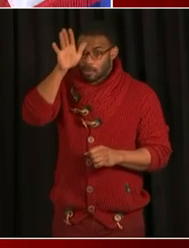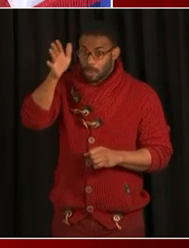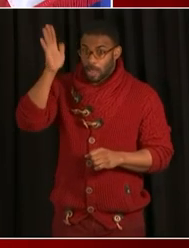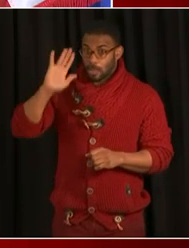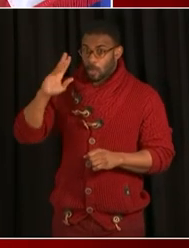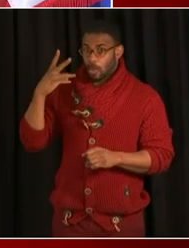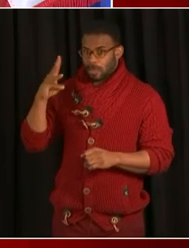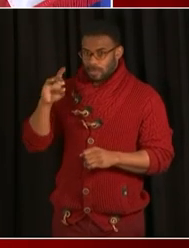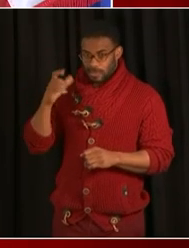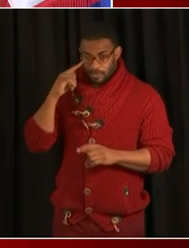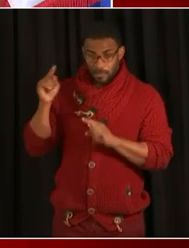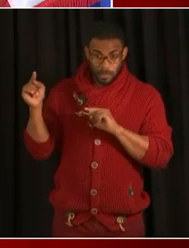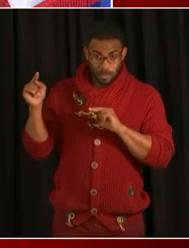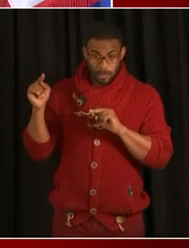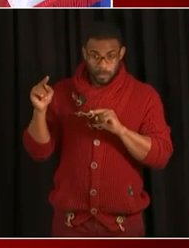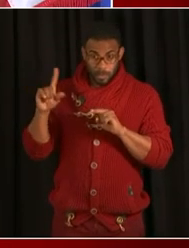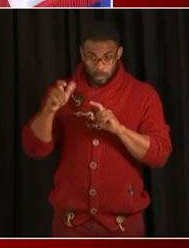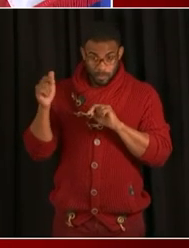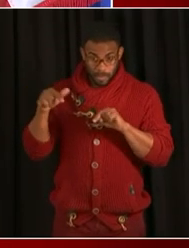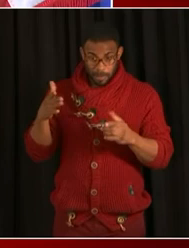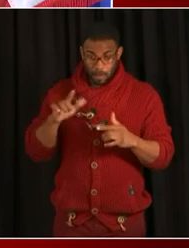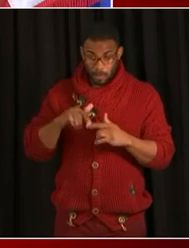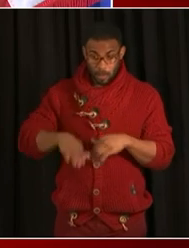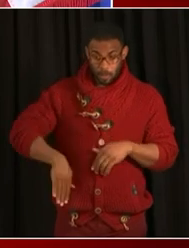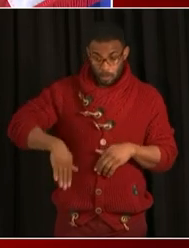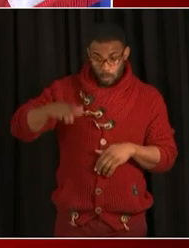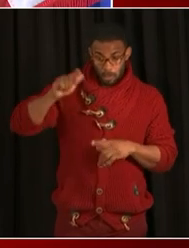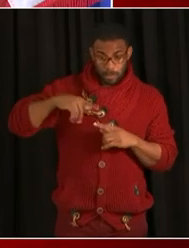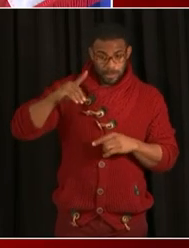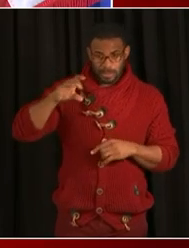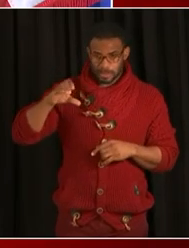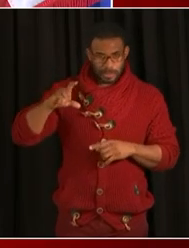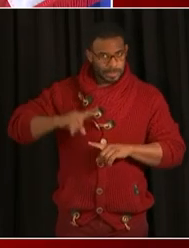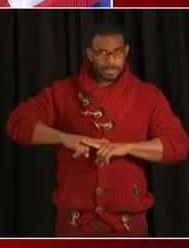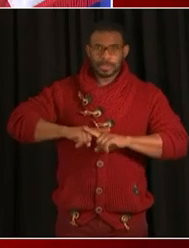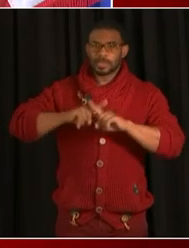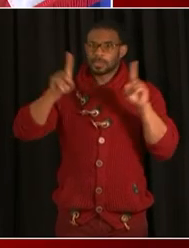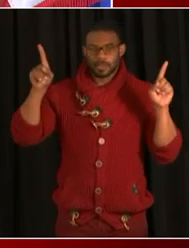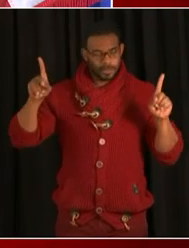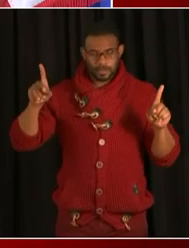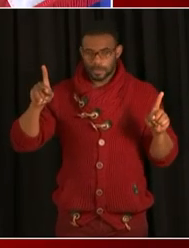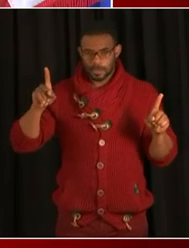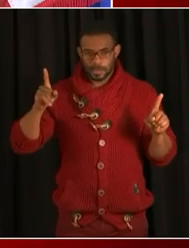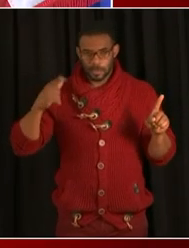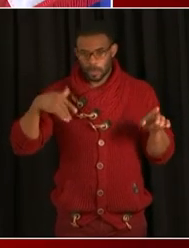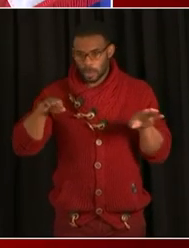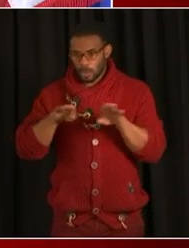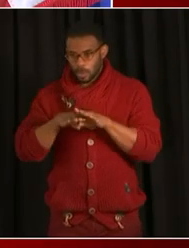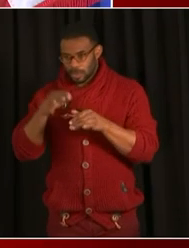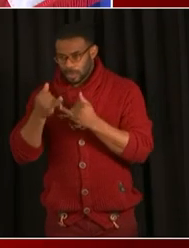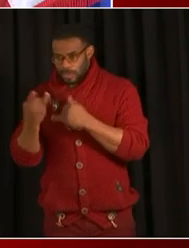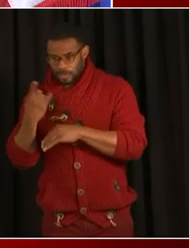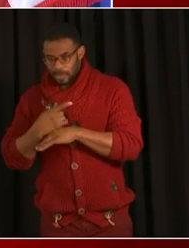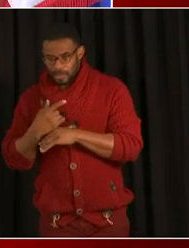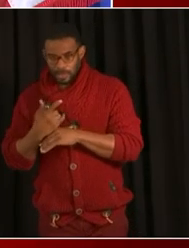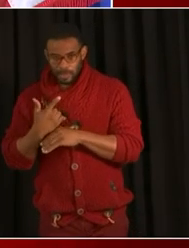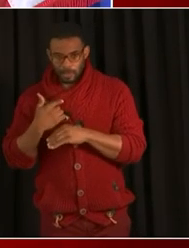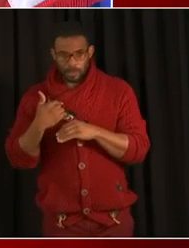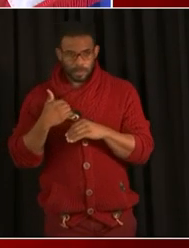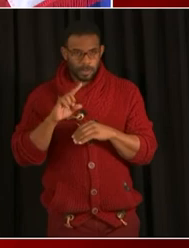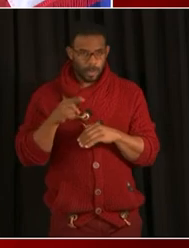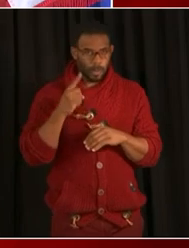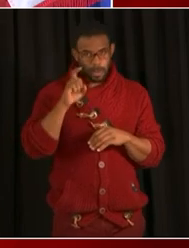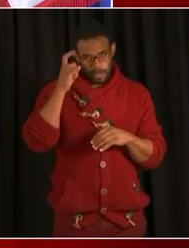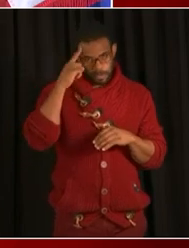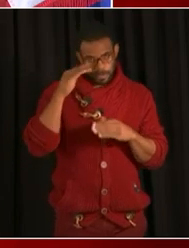D.C. If you came when you were growing up to D.C., we were a town that closed at the end of the day, and we were